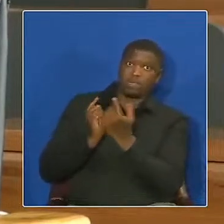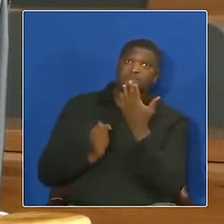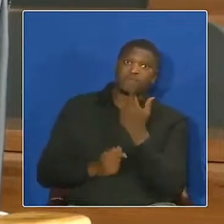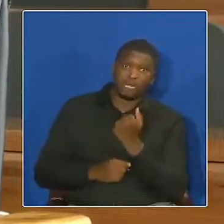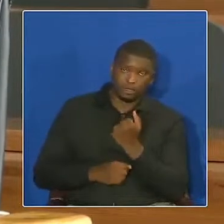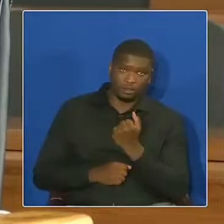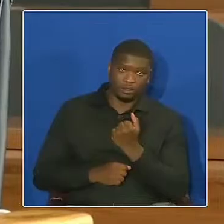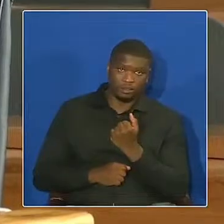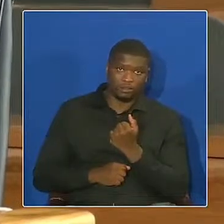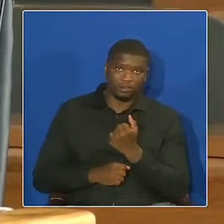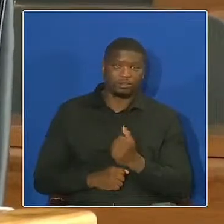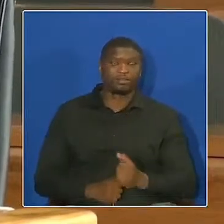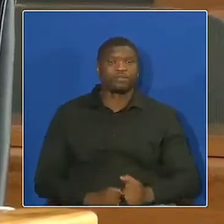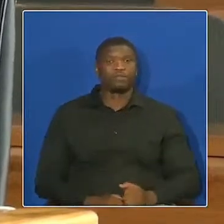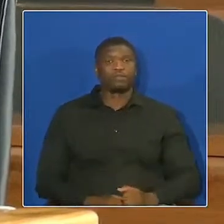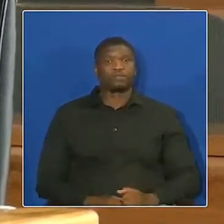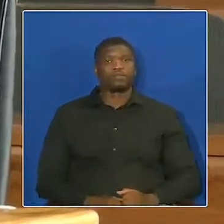Yes.